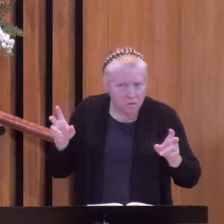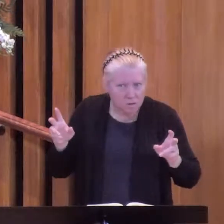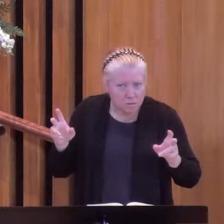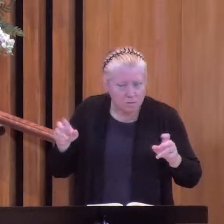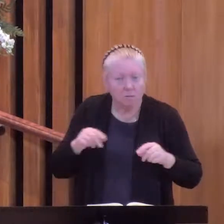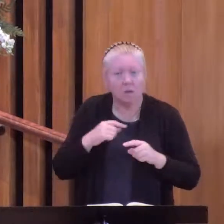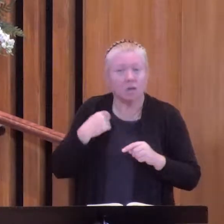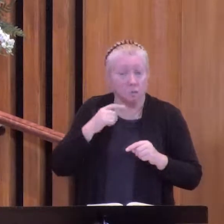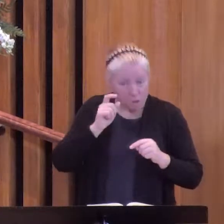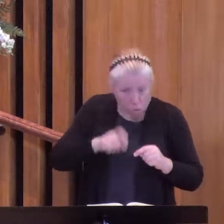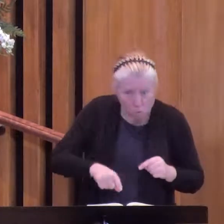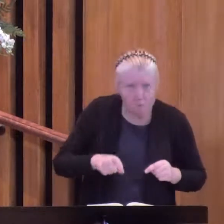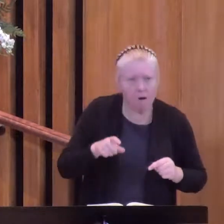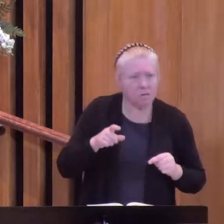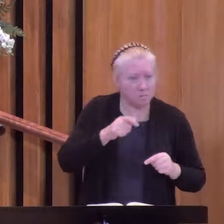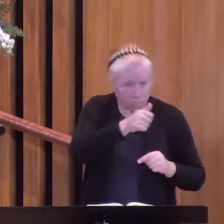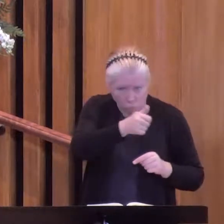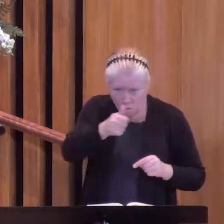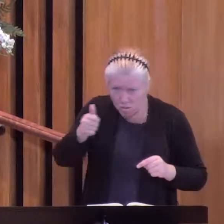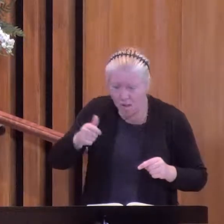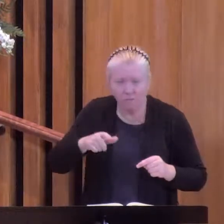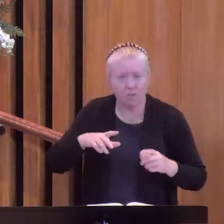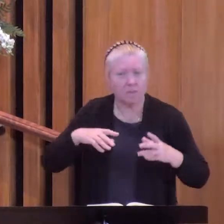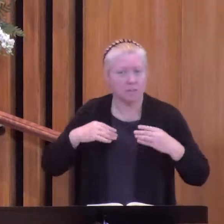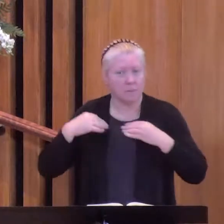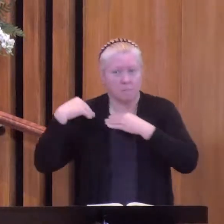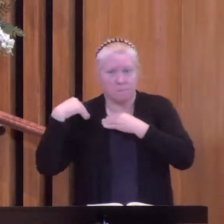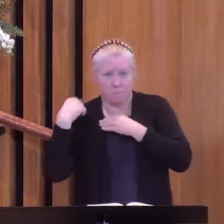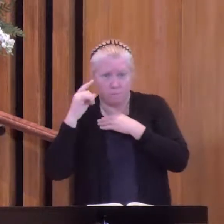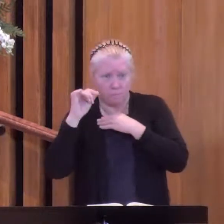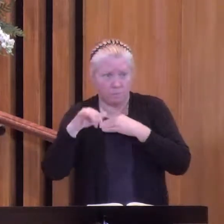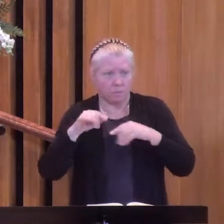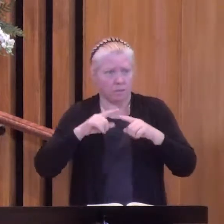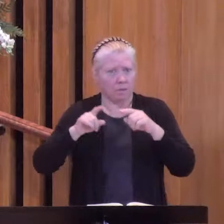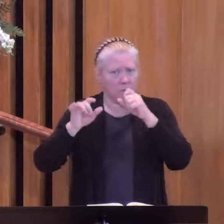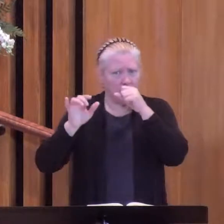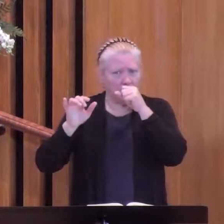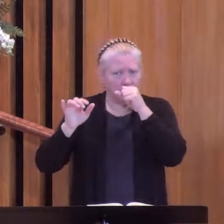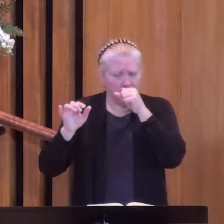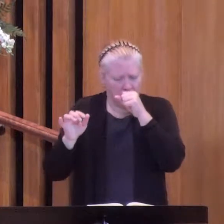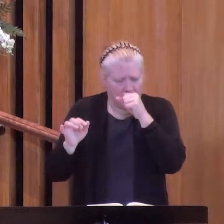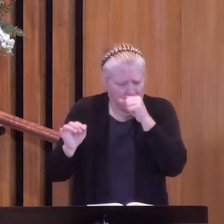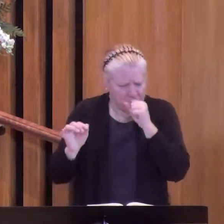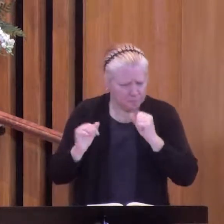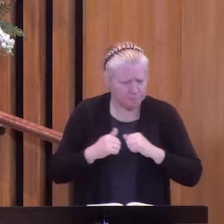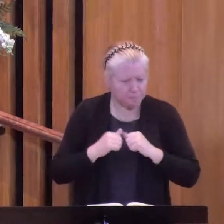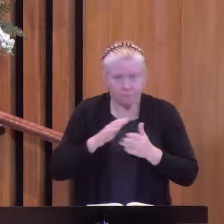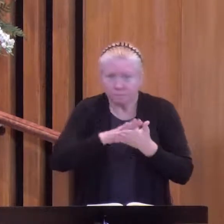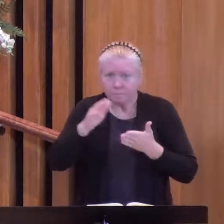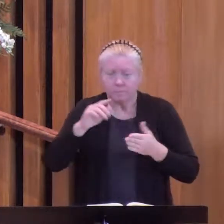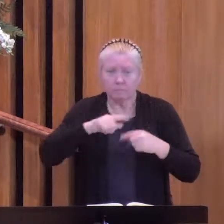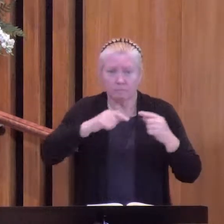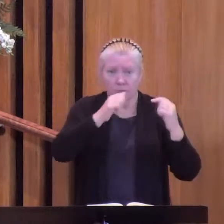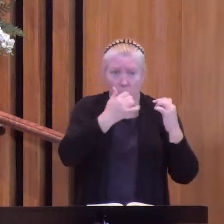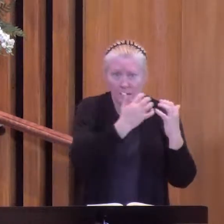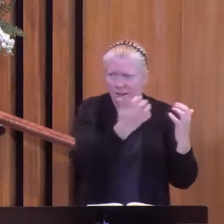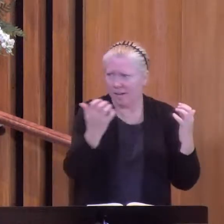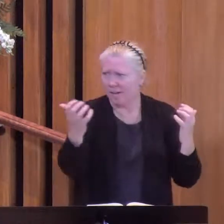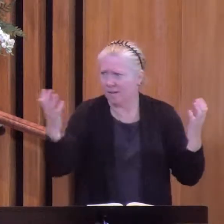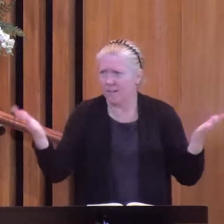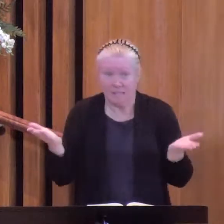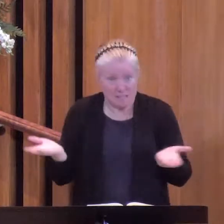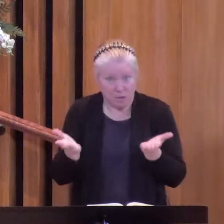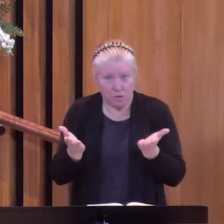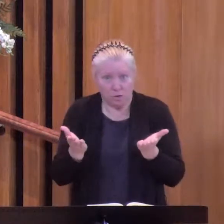families, for friends, for a community to come together to realize that what we are doing